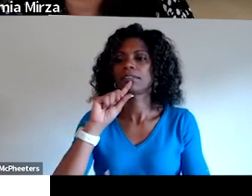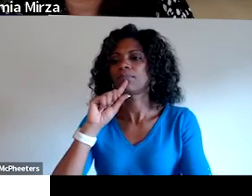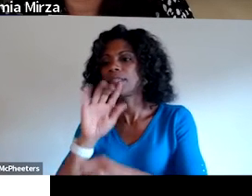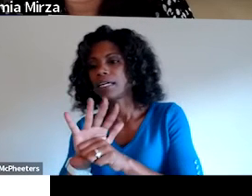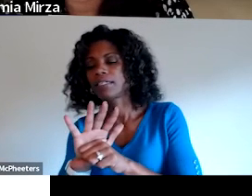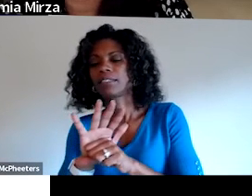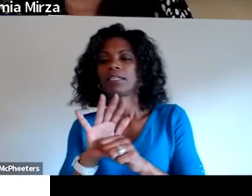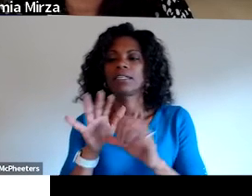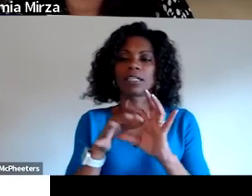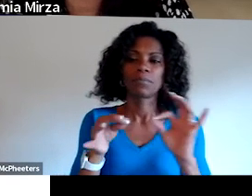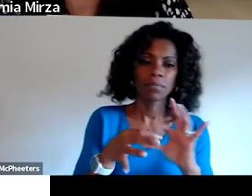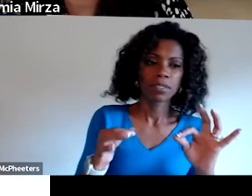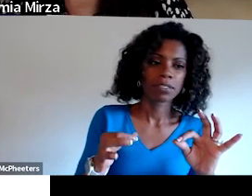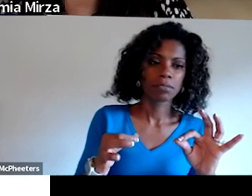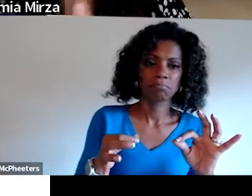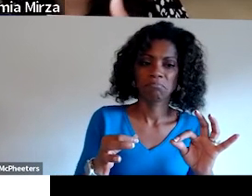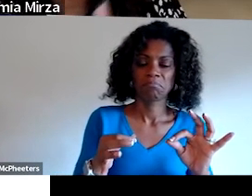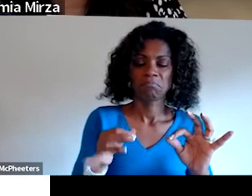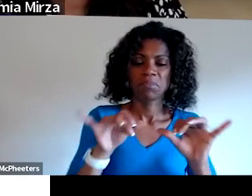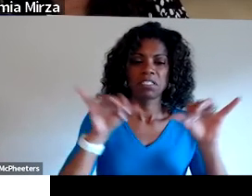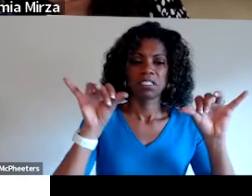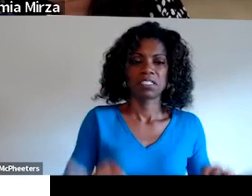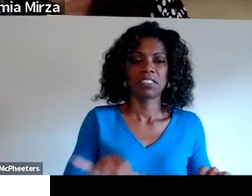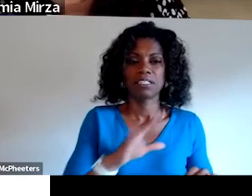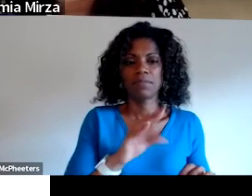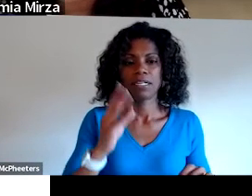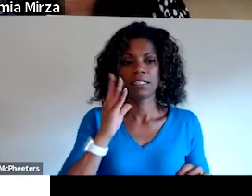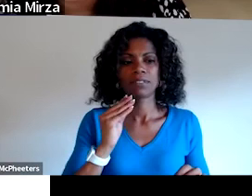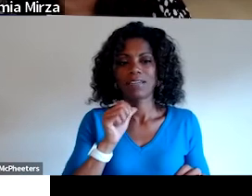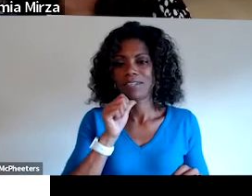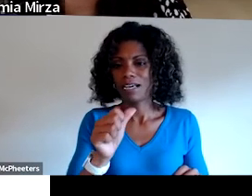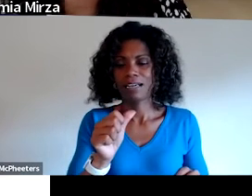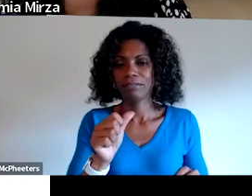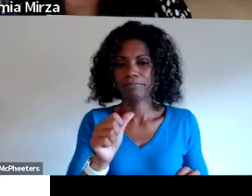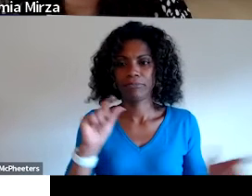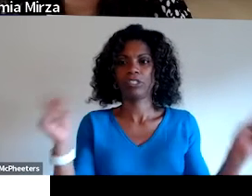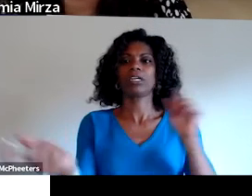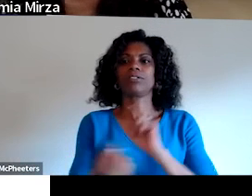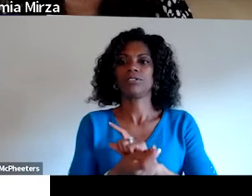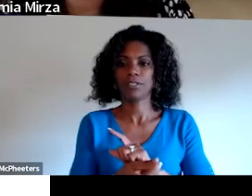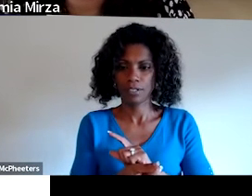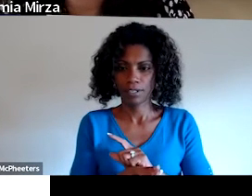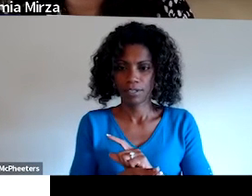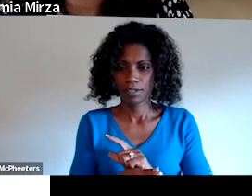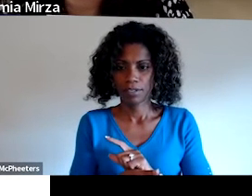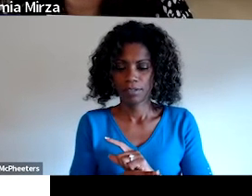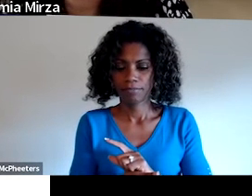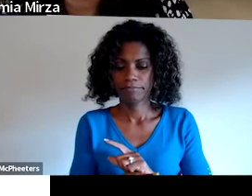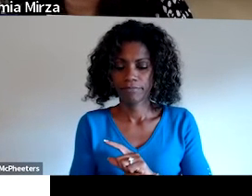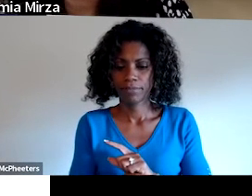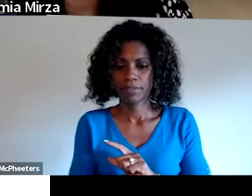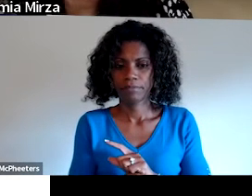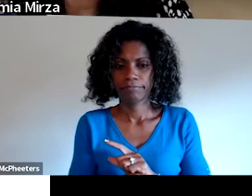have not significantly changed, and that the people's day-to-day lives have not significantly changed either when it comes to racial